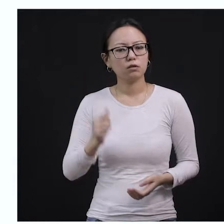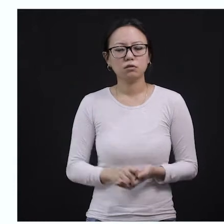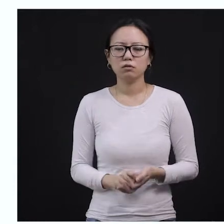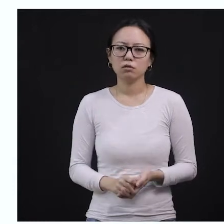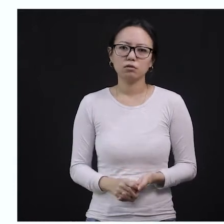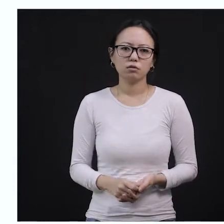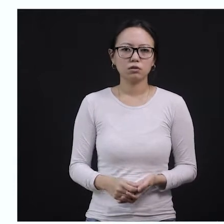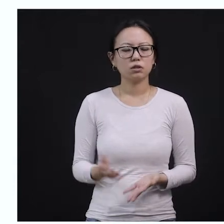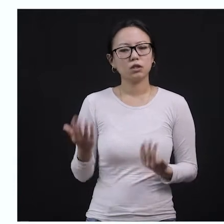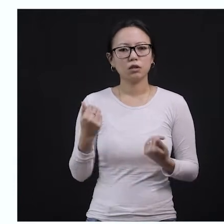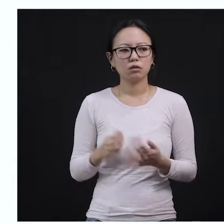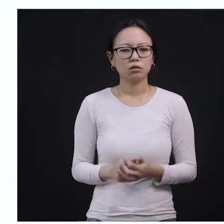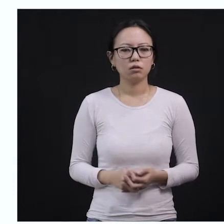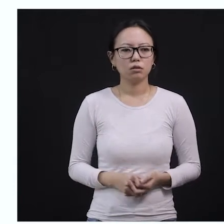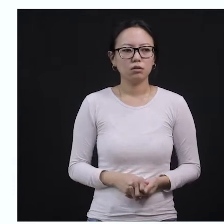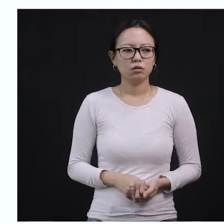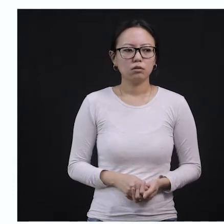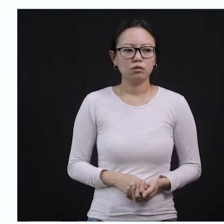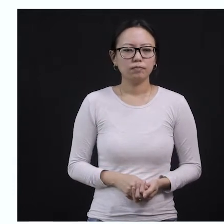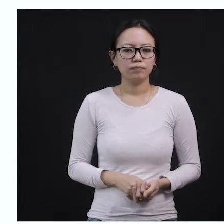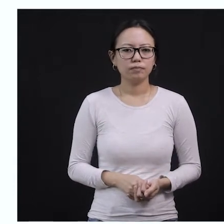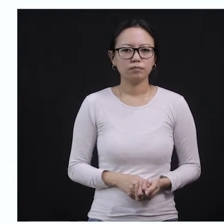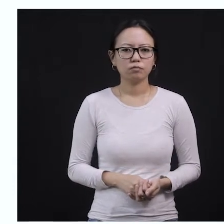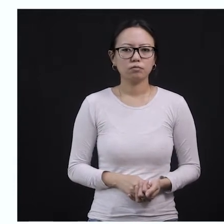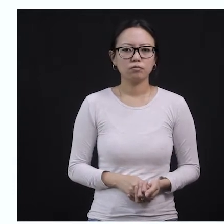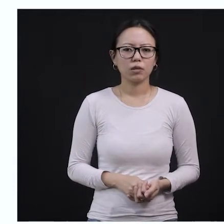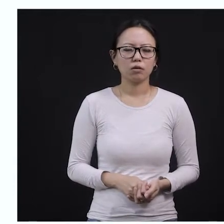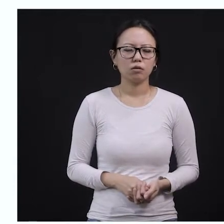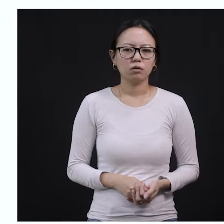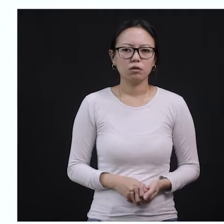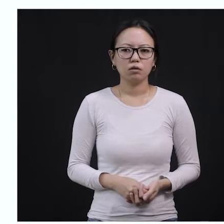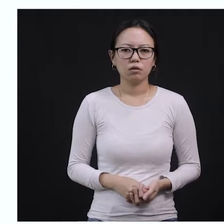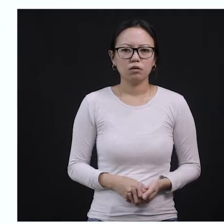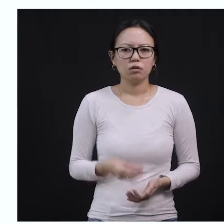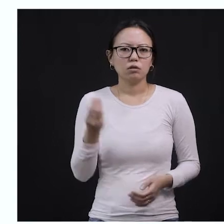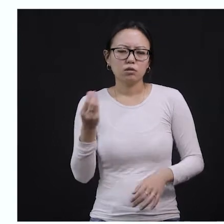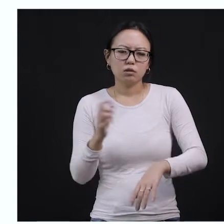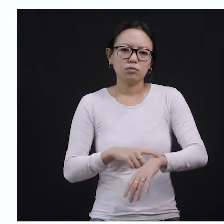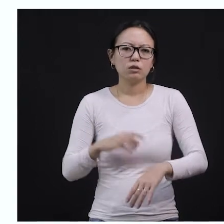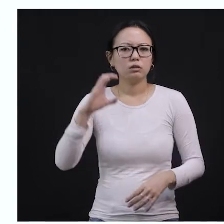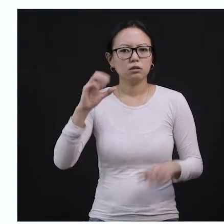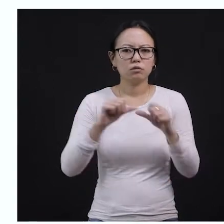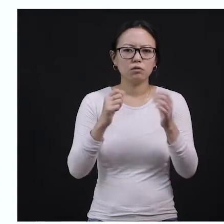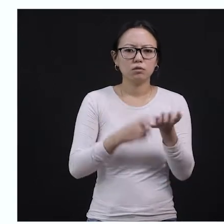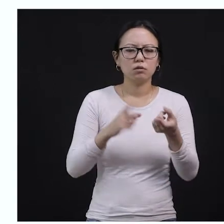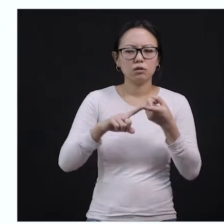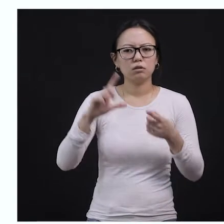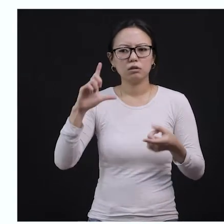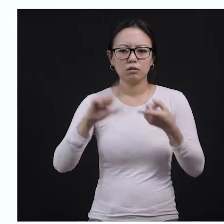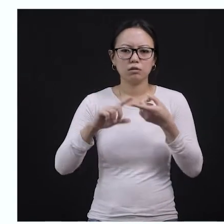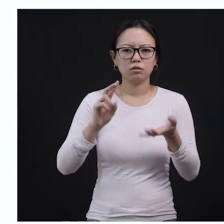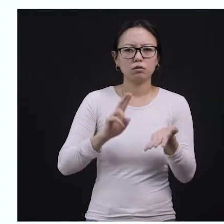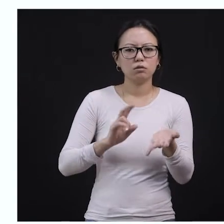who used to throw fire because of our careless mistakes, or sometimes these leaves and